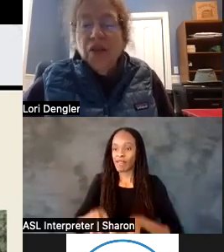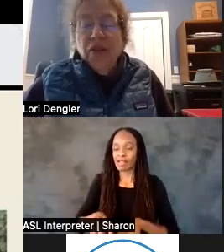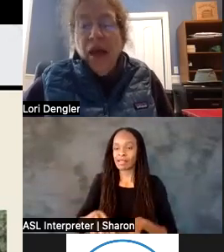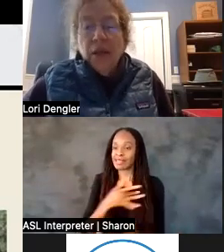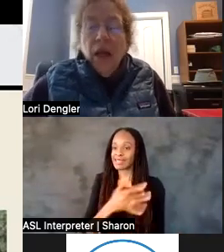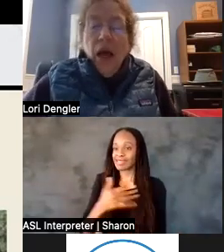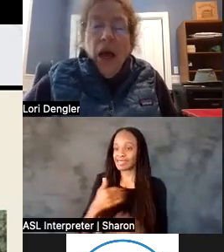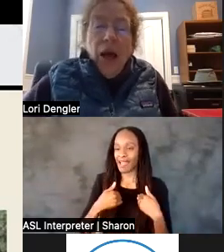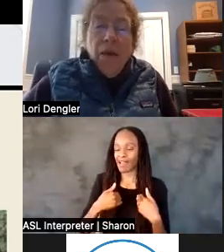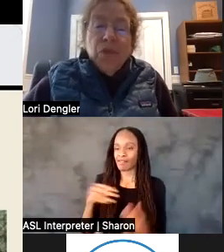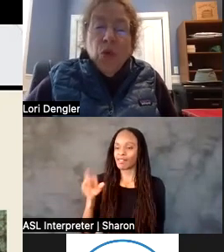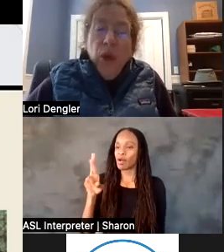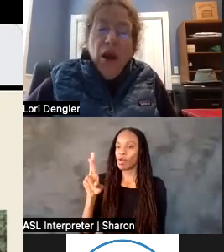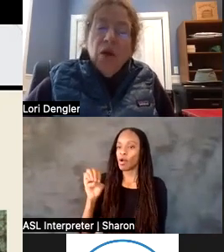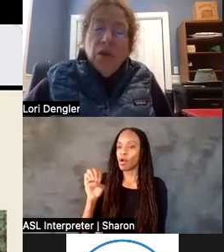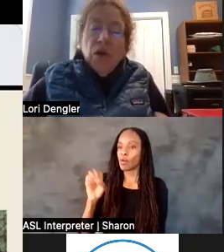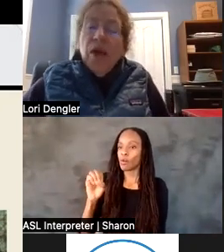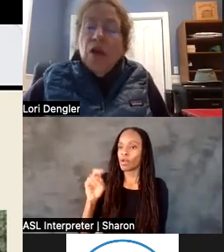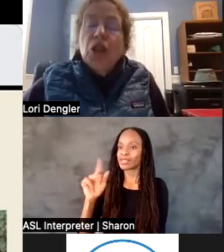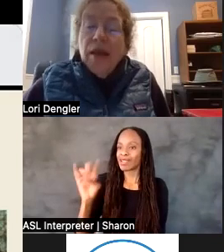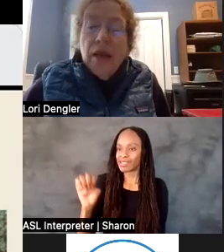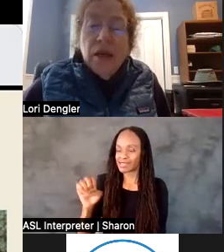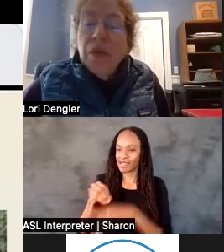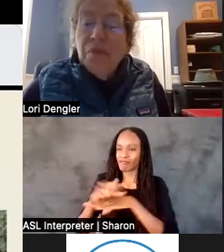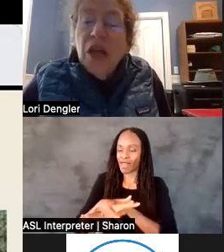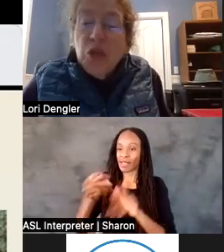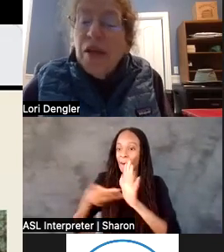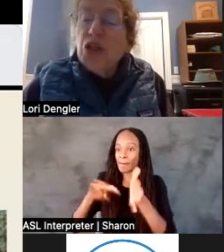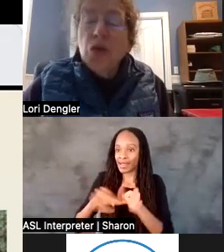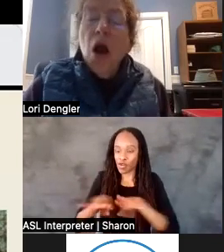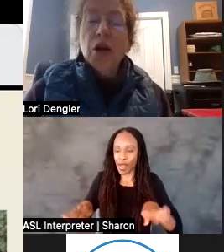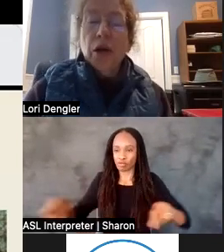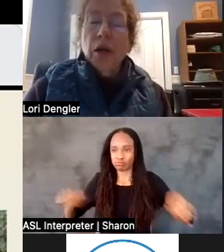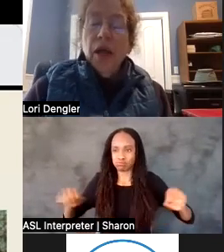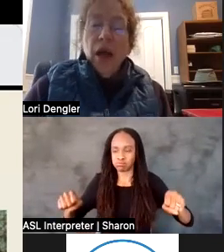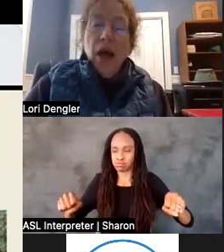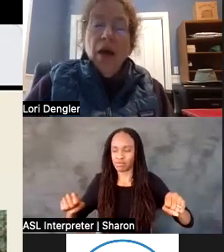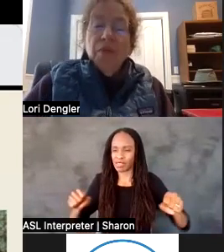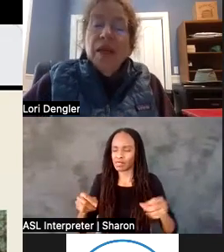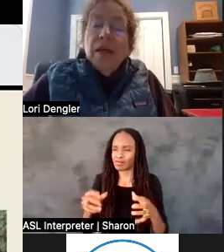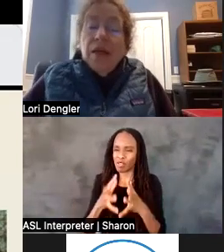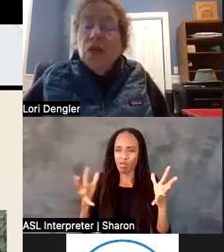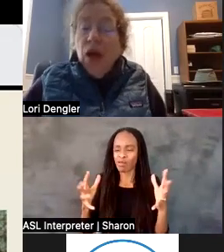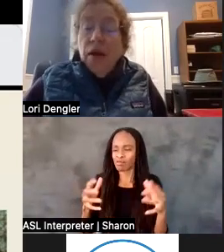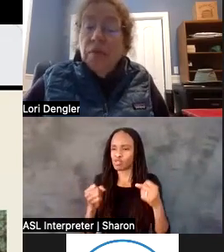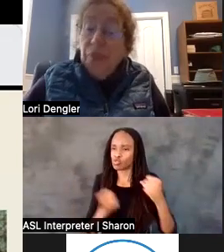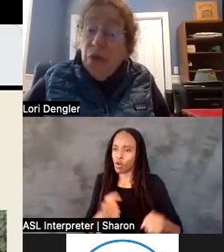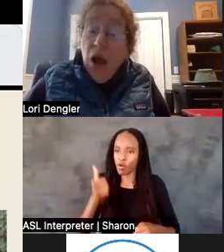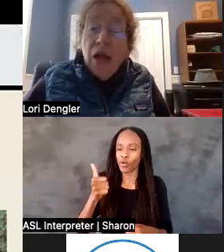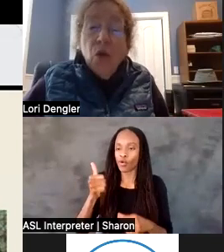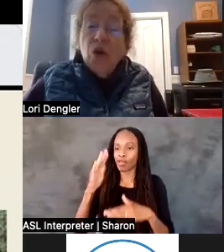resonance effect where the ground shaking can be much, much stronger than it is